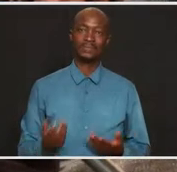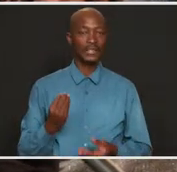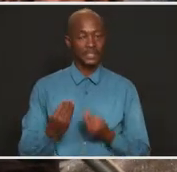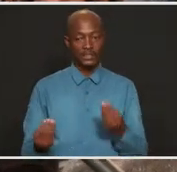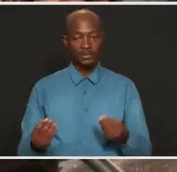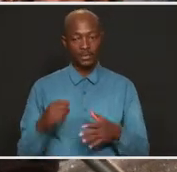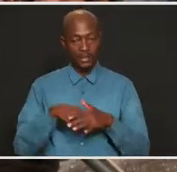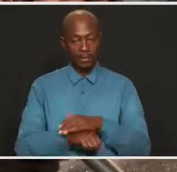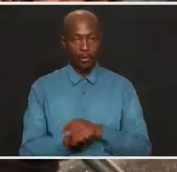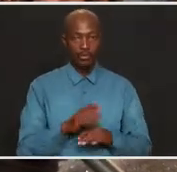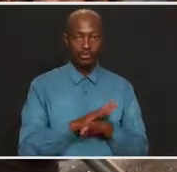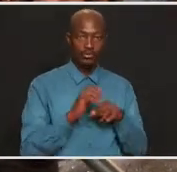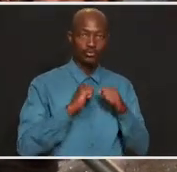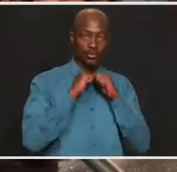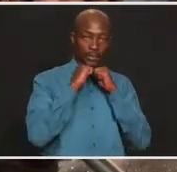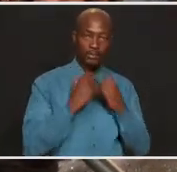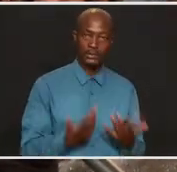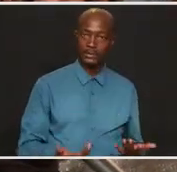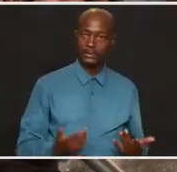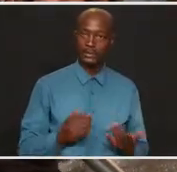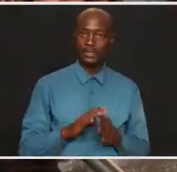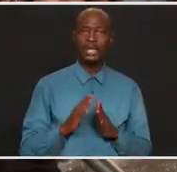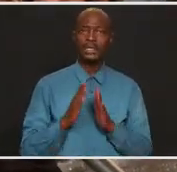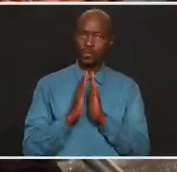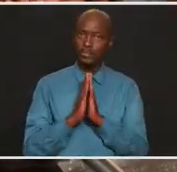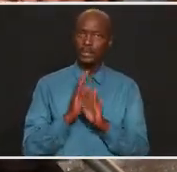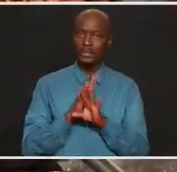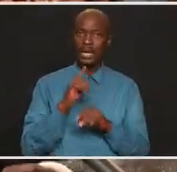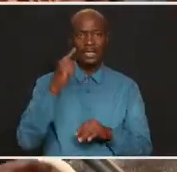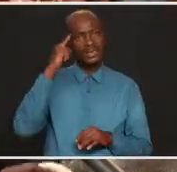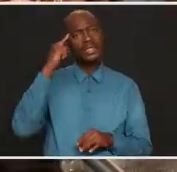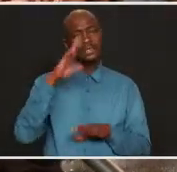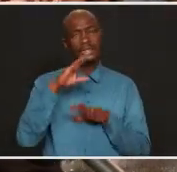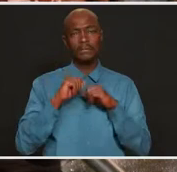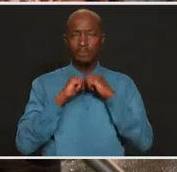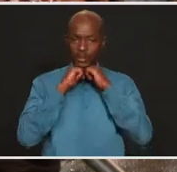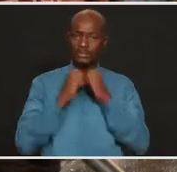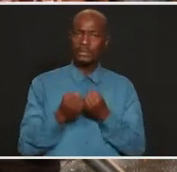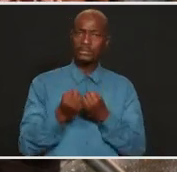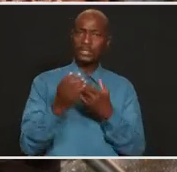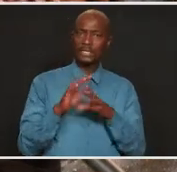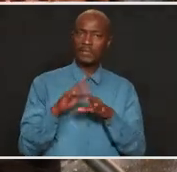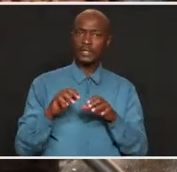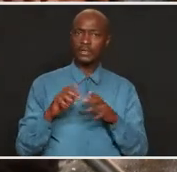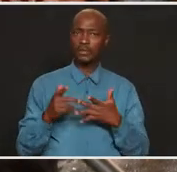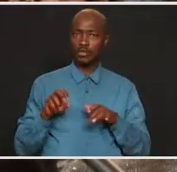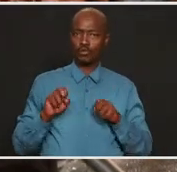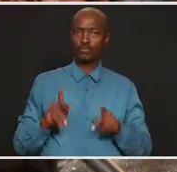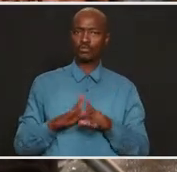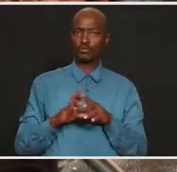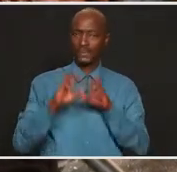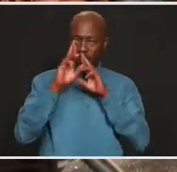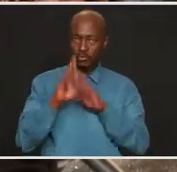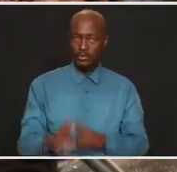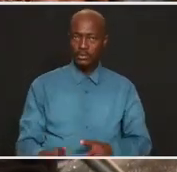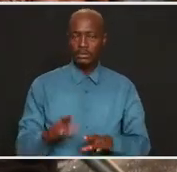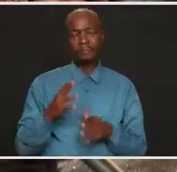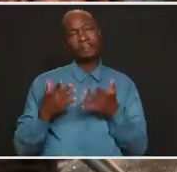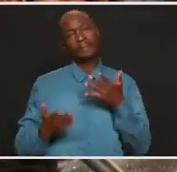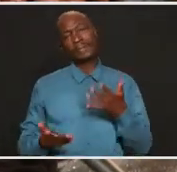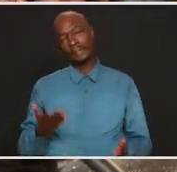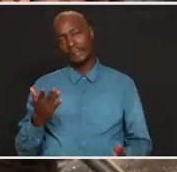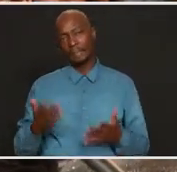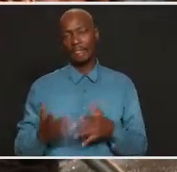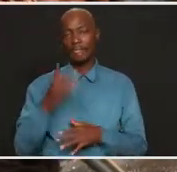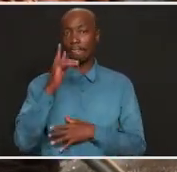born to parents and I will plead that parents would be given that acknowledgment and respect and maybe